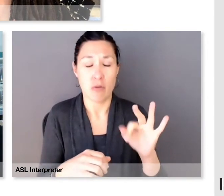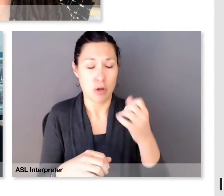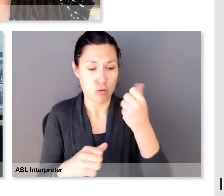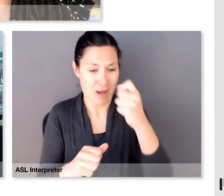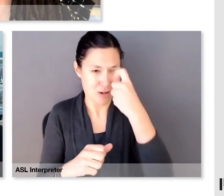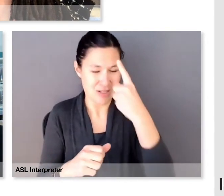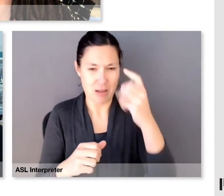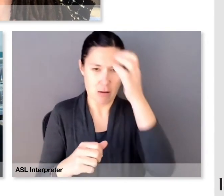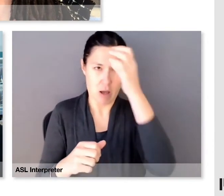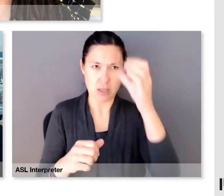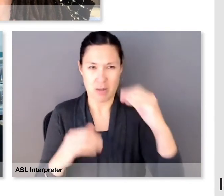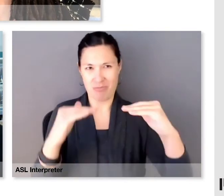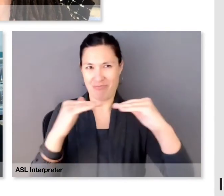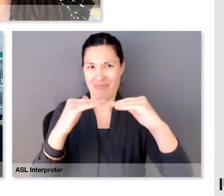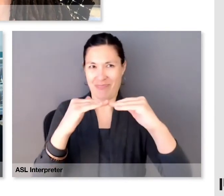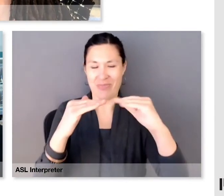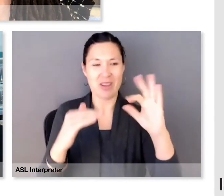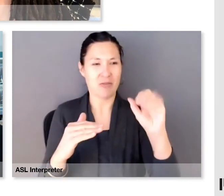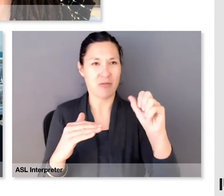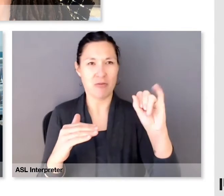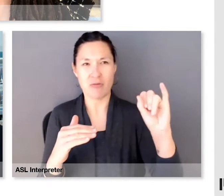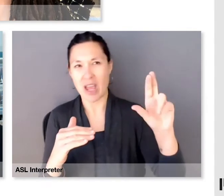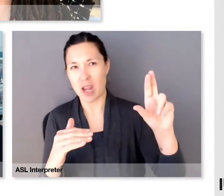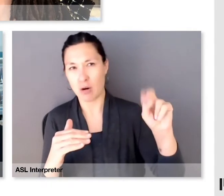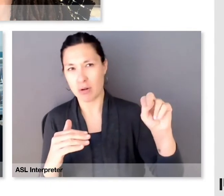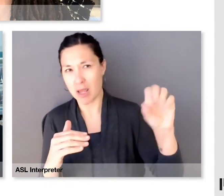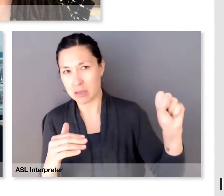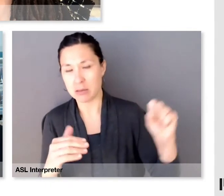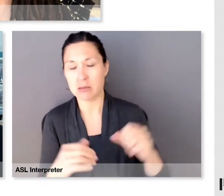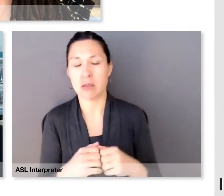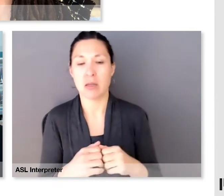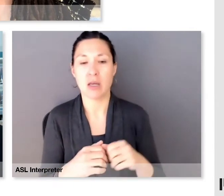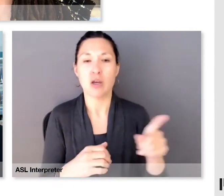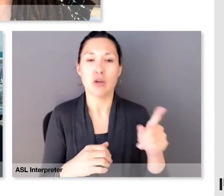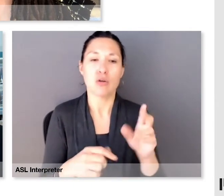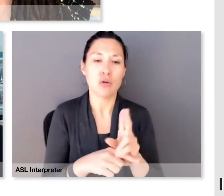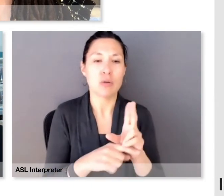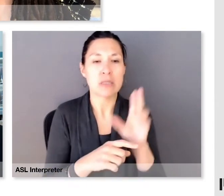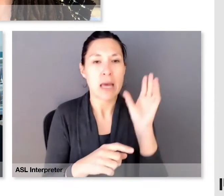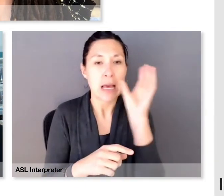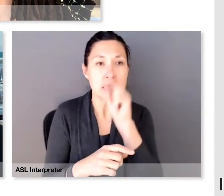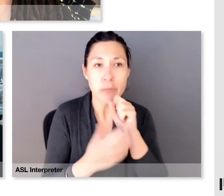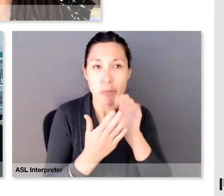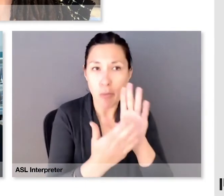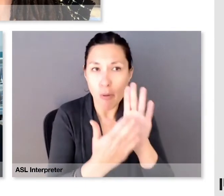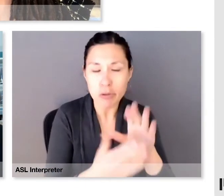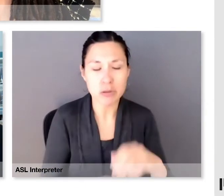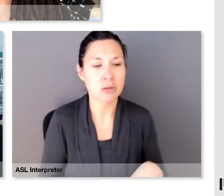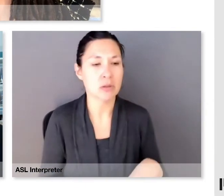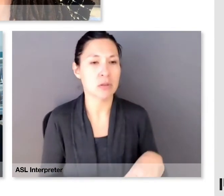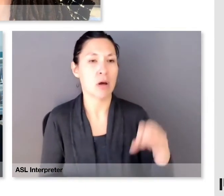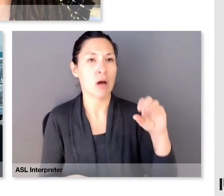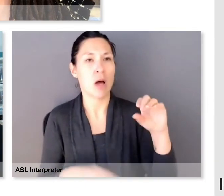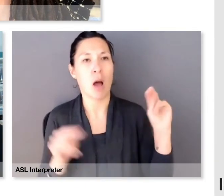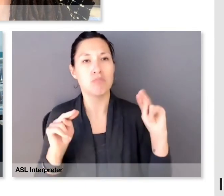of estimation approaches, objective functions, even formal definitions,